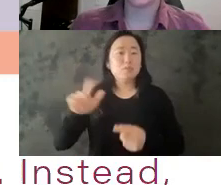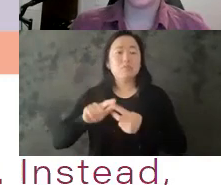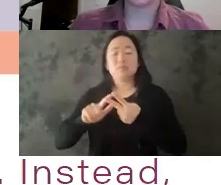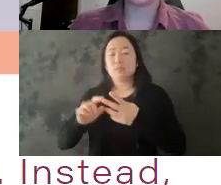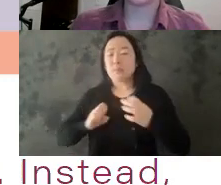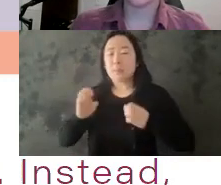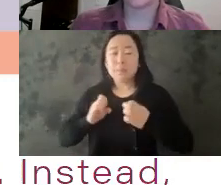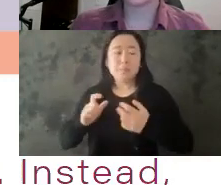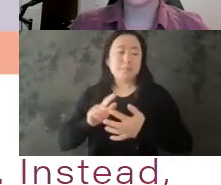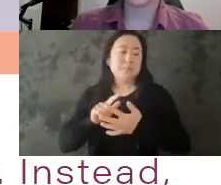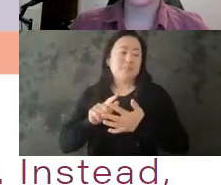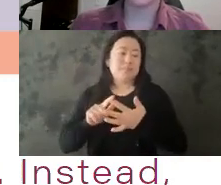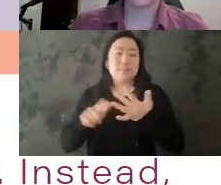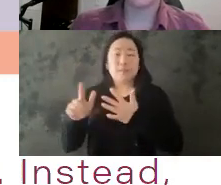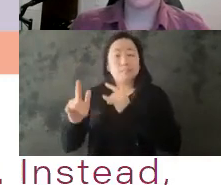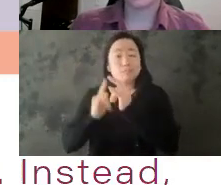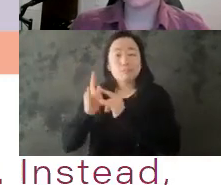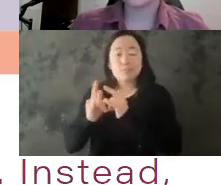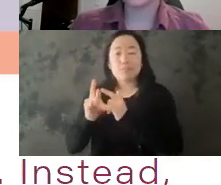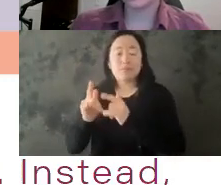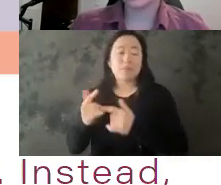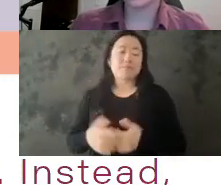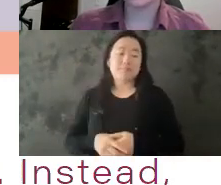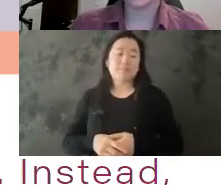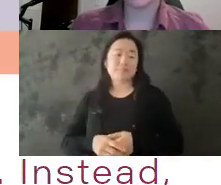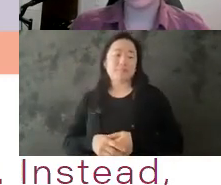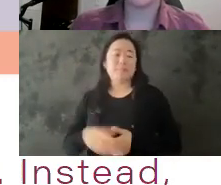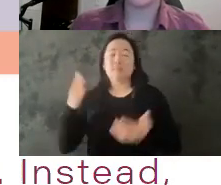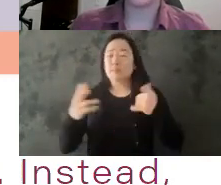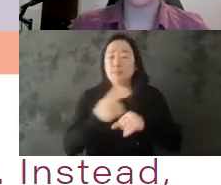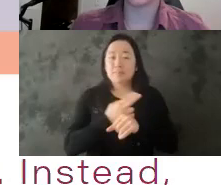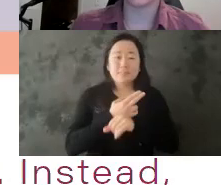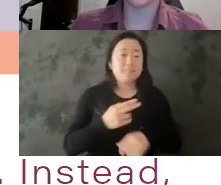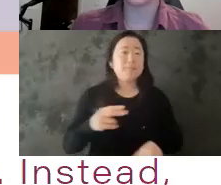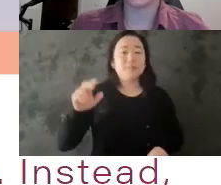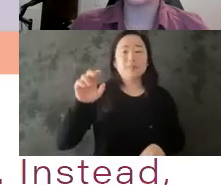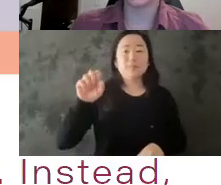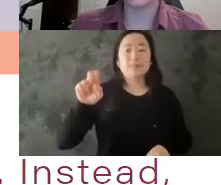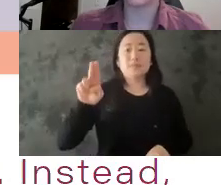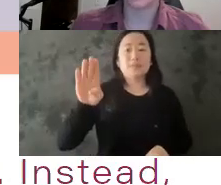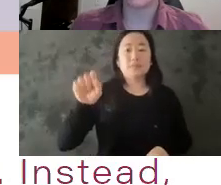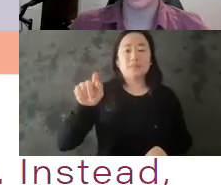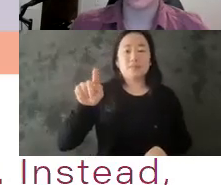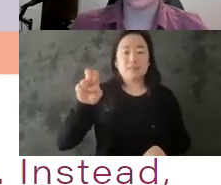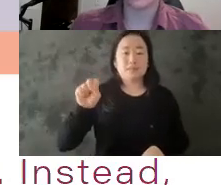it's romantic. They might engage in substance use, like many of you have shared as well, and sometimes that can be a coping